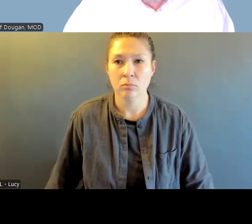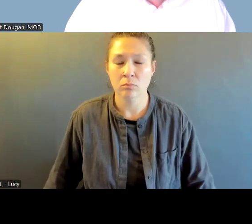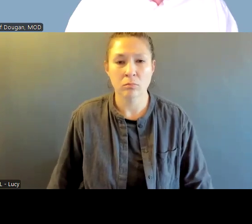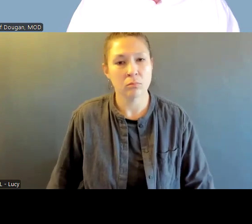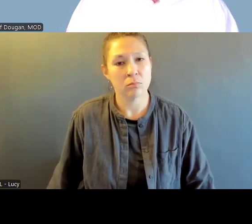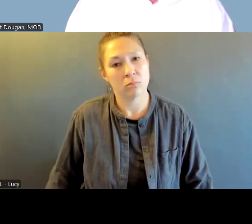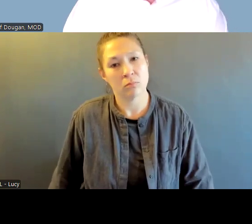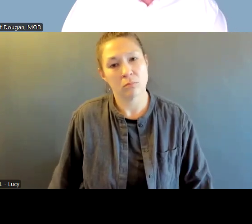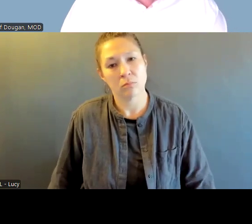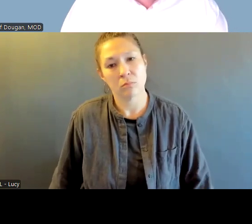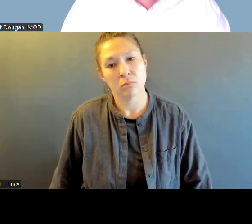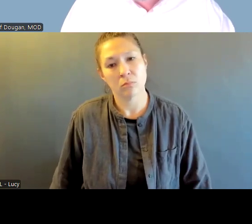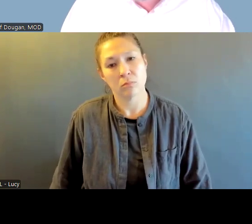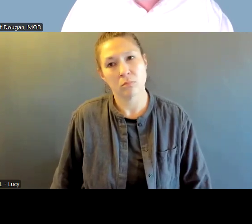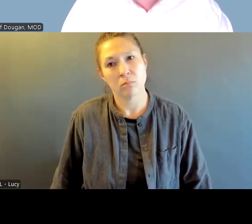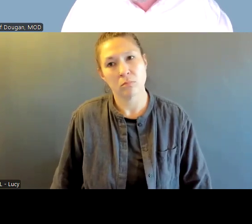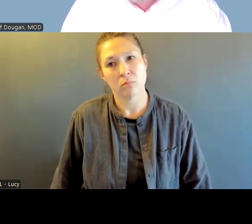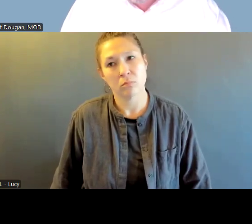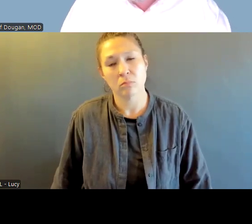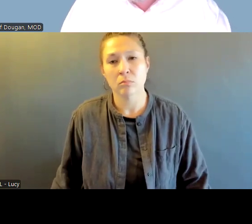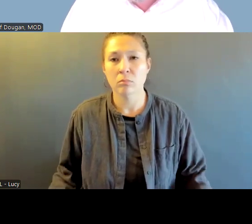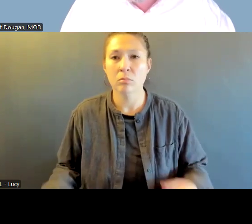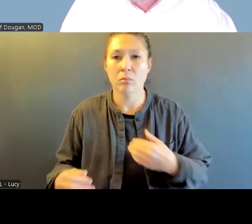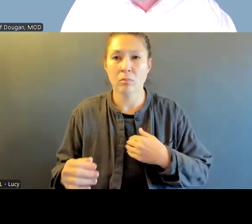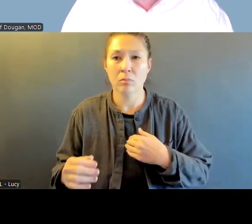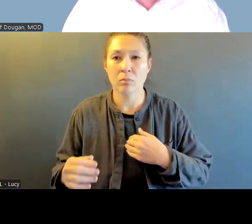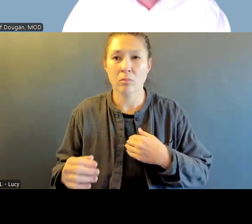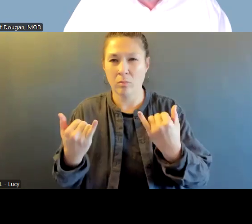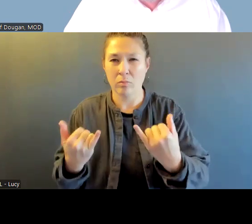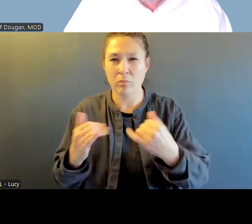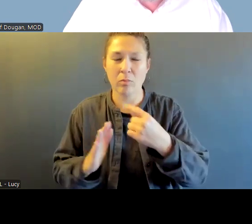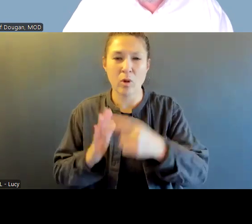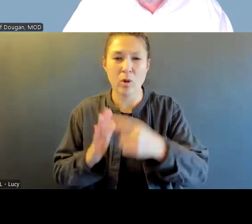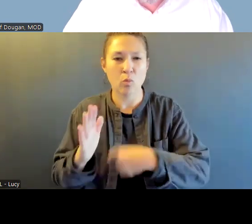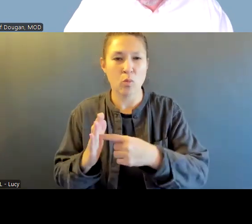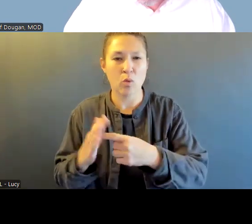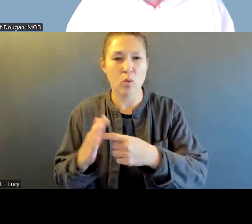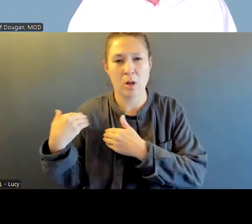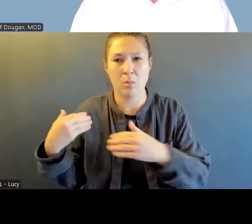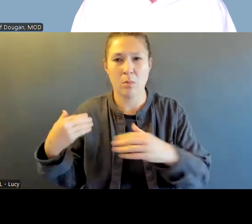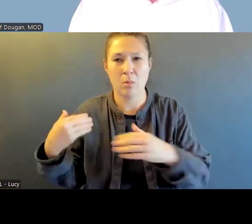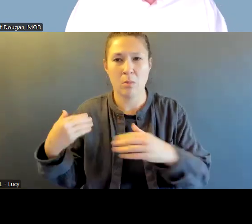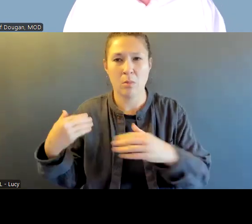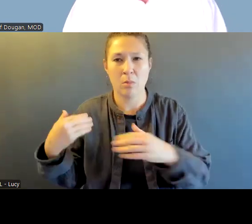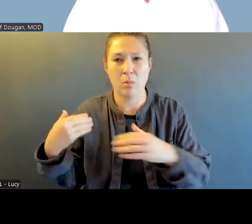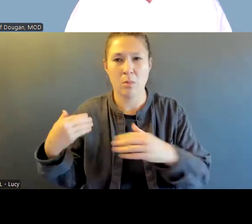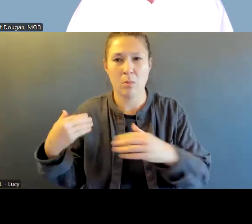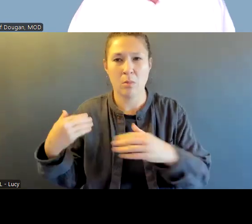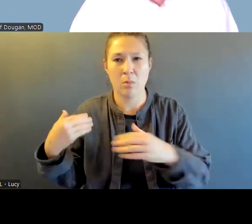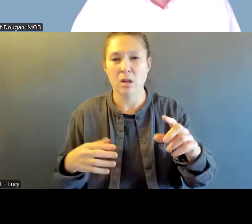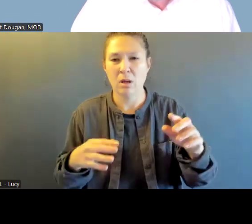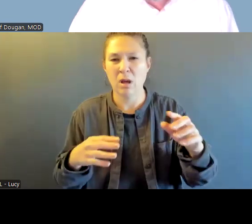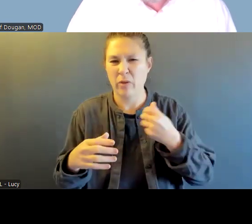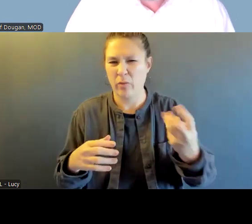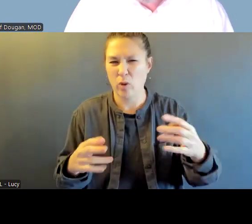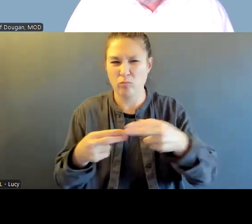Some of the roles and responsibilities of commissions, which we will have, I think, a few pages of these as we go through. But now let's explore the key roles and